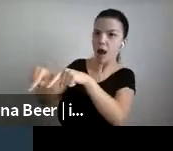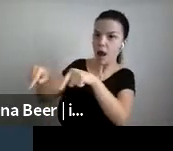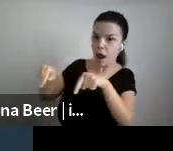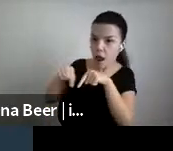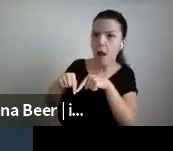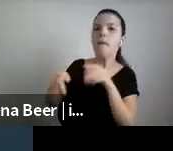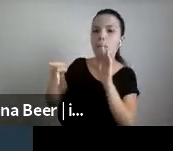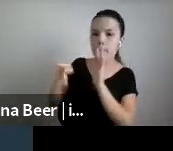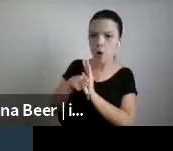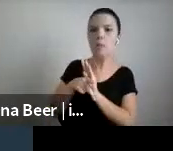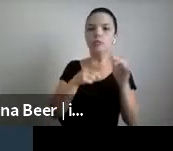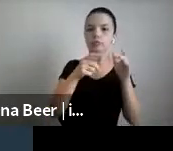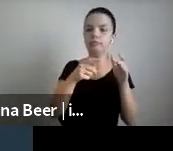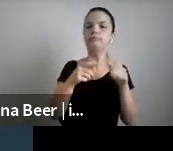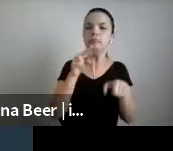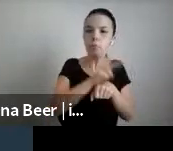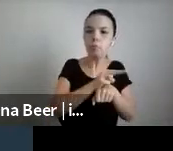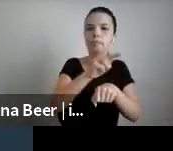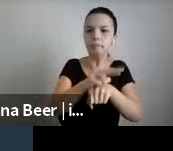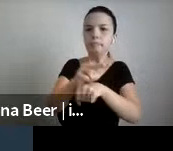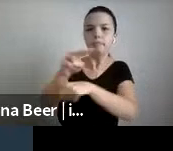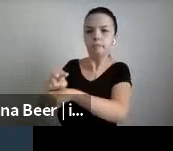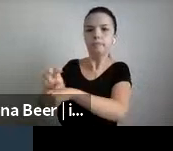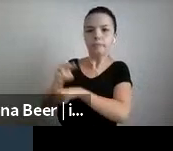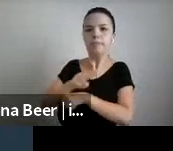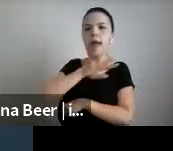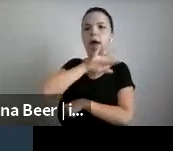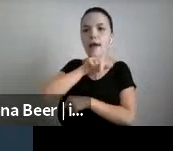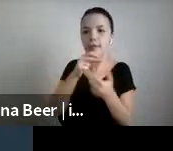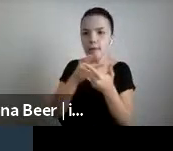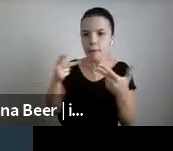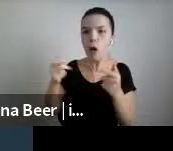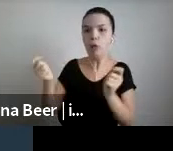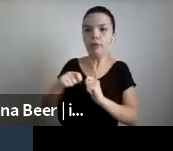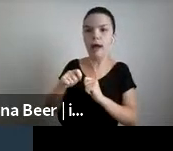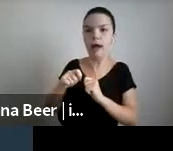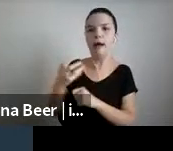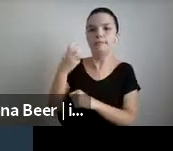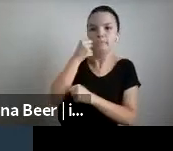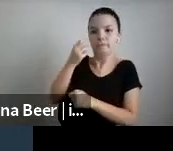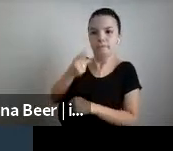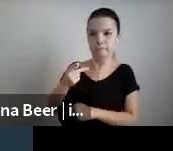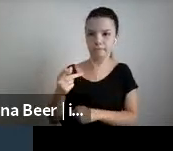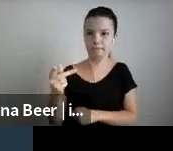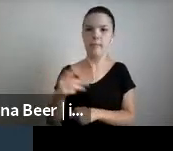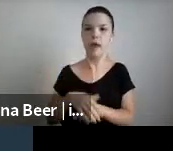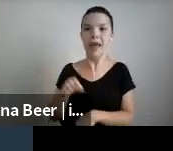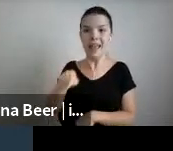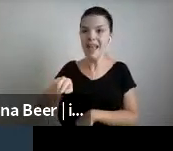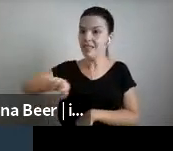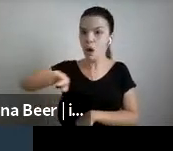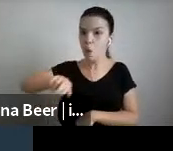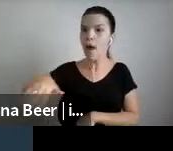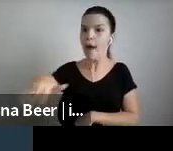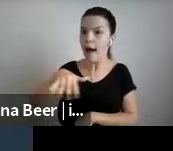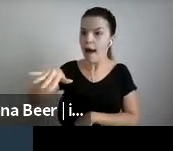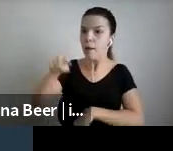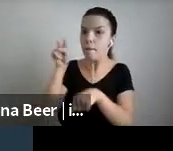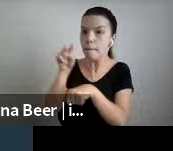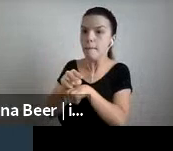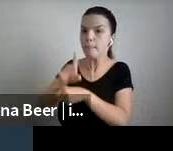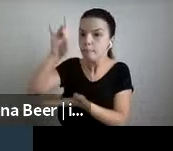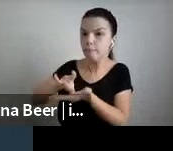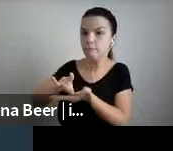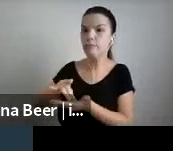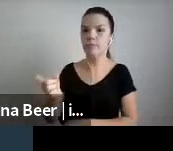to be delineated and managed for conservation. They're not marine protected areas, and they're not identified on